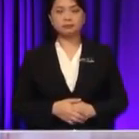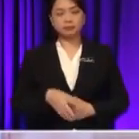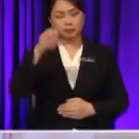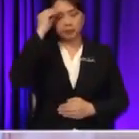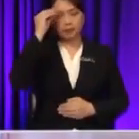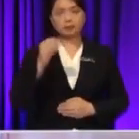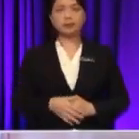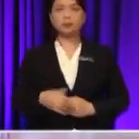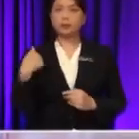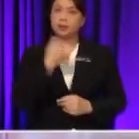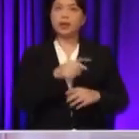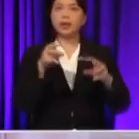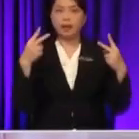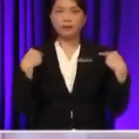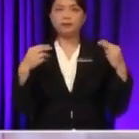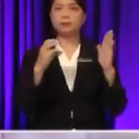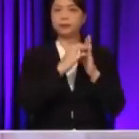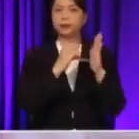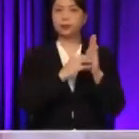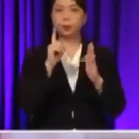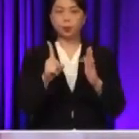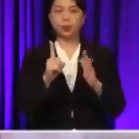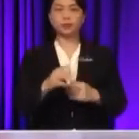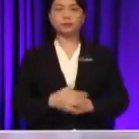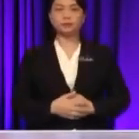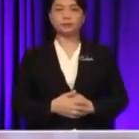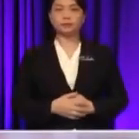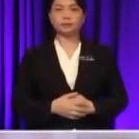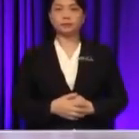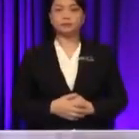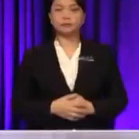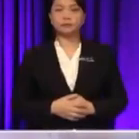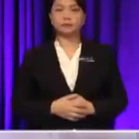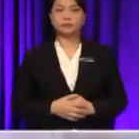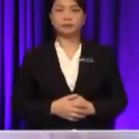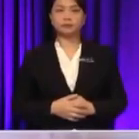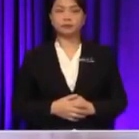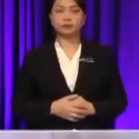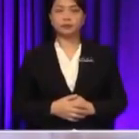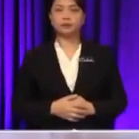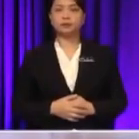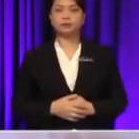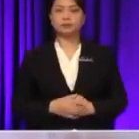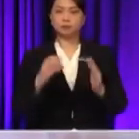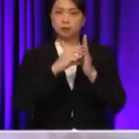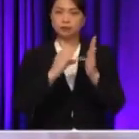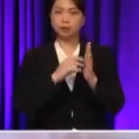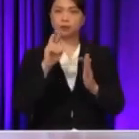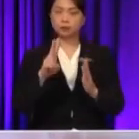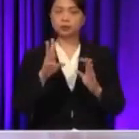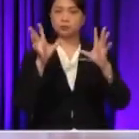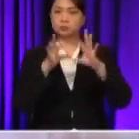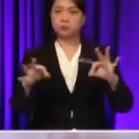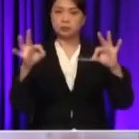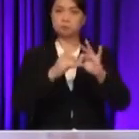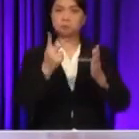article. We have paragraph one, which is an introduction to grab people's attention. And we also have paragraph two, which is the main part. It